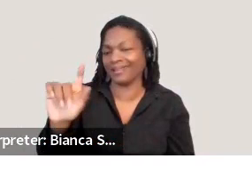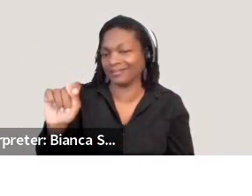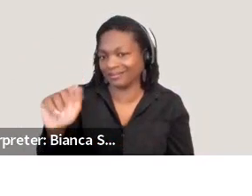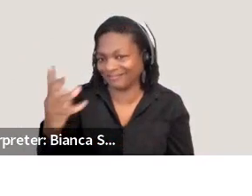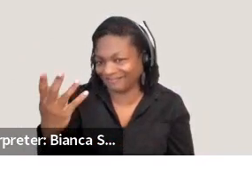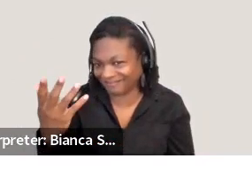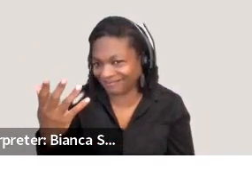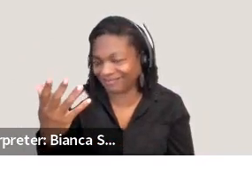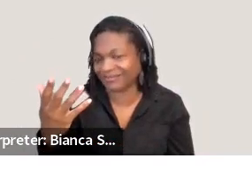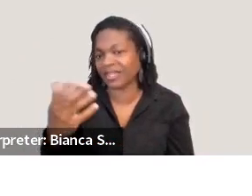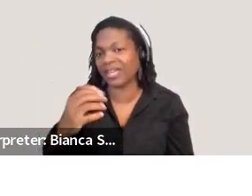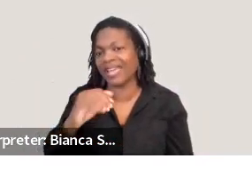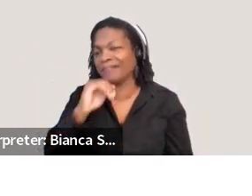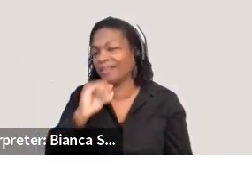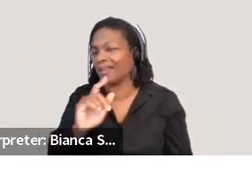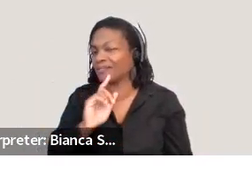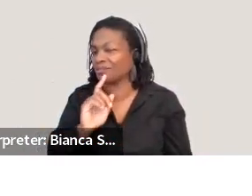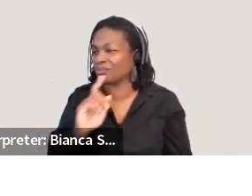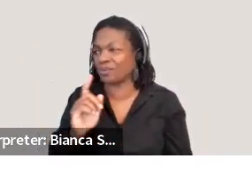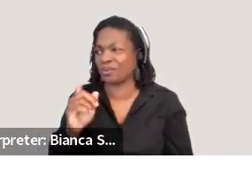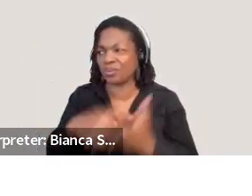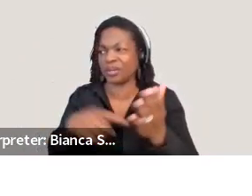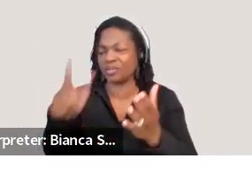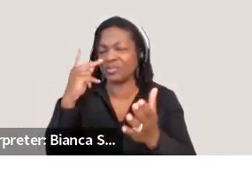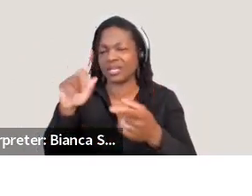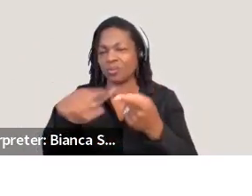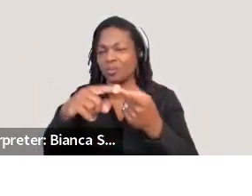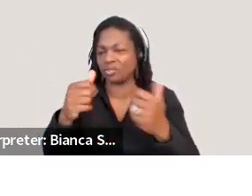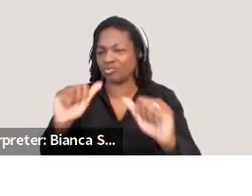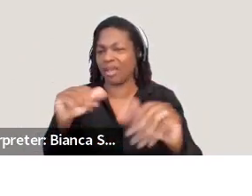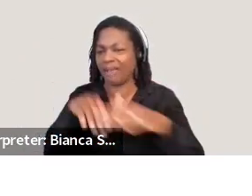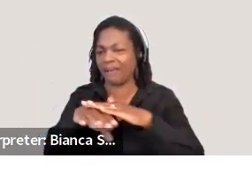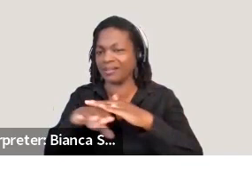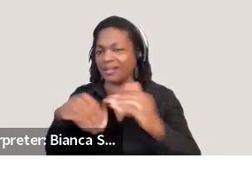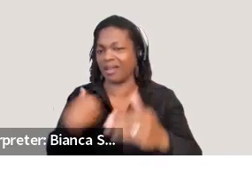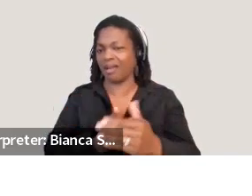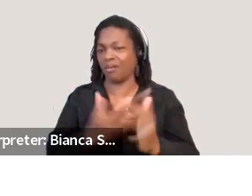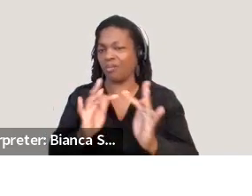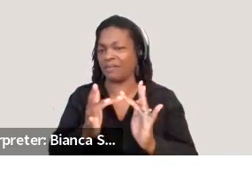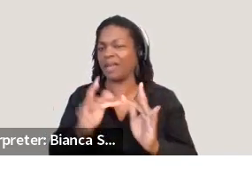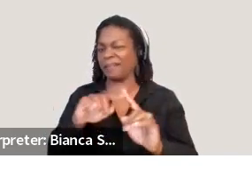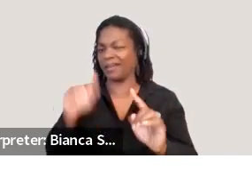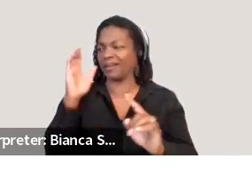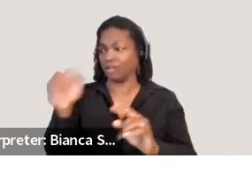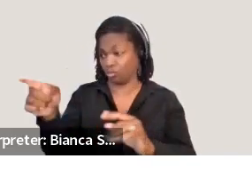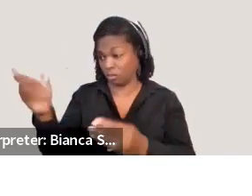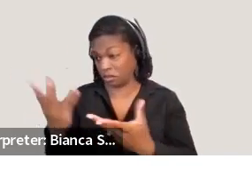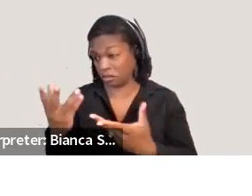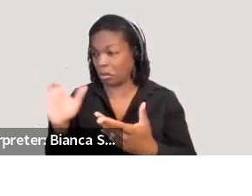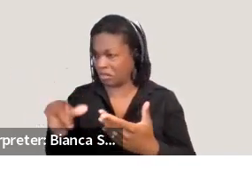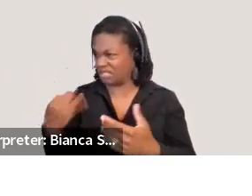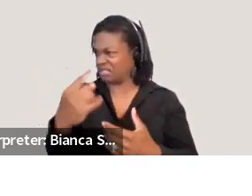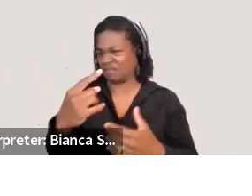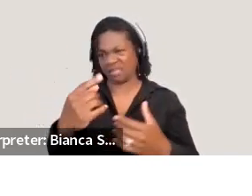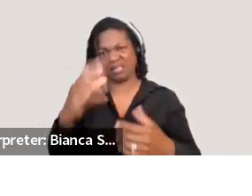not sure about what you might be seeing, but I will definitely pass that on to